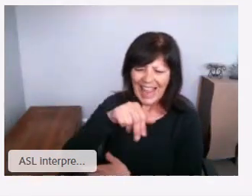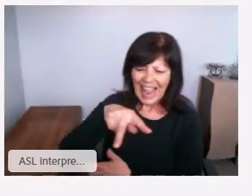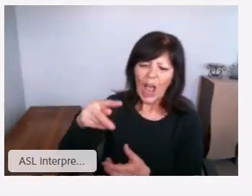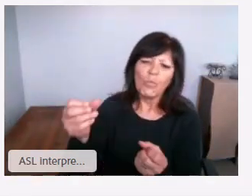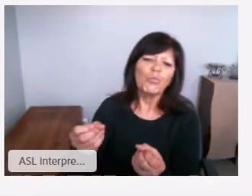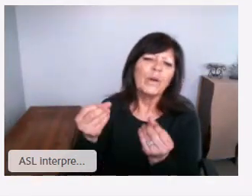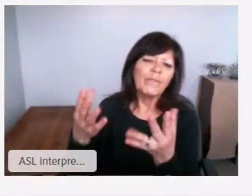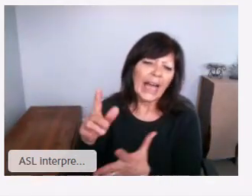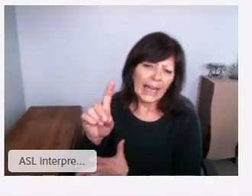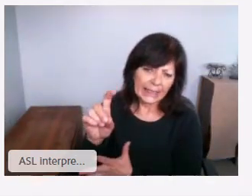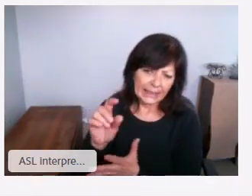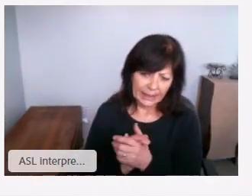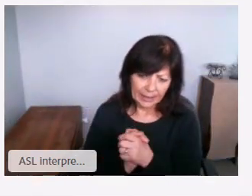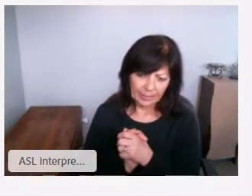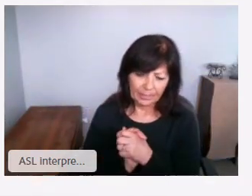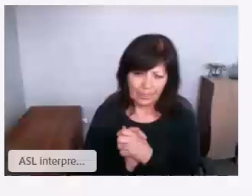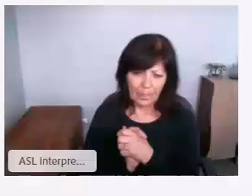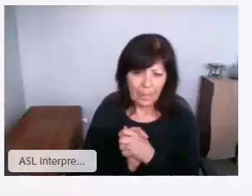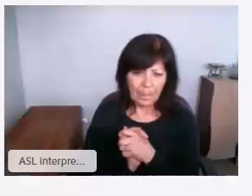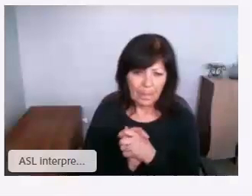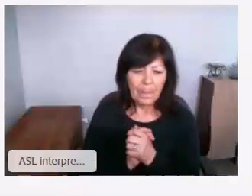provide?